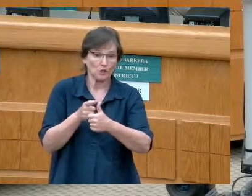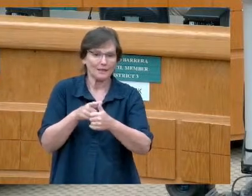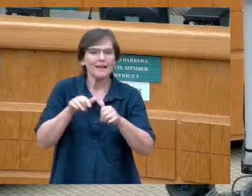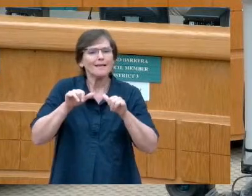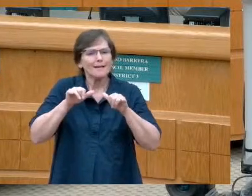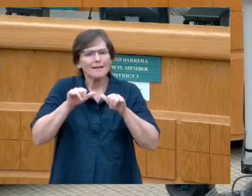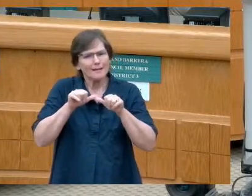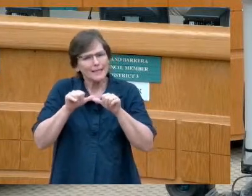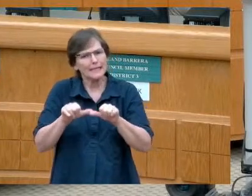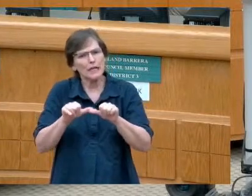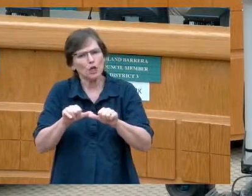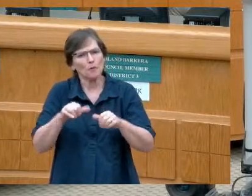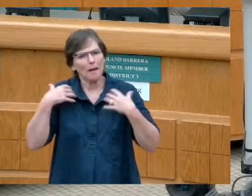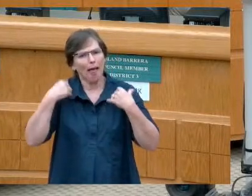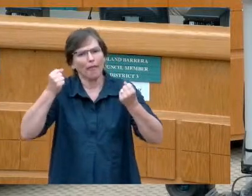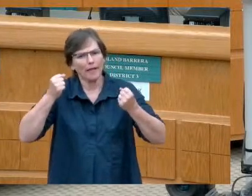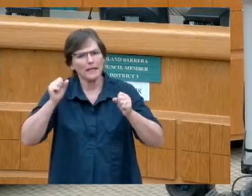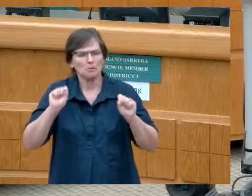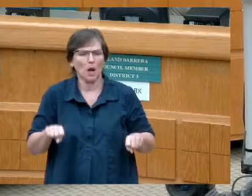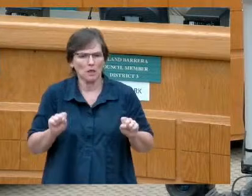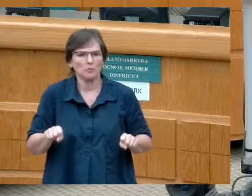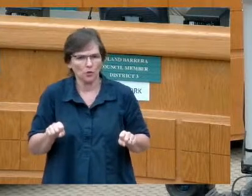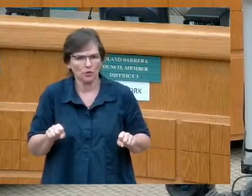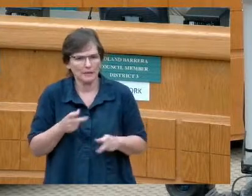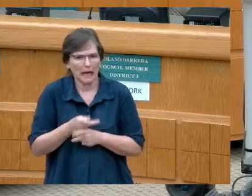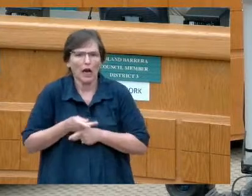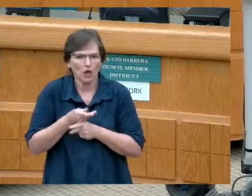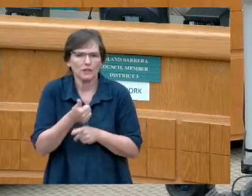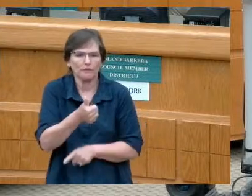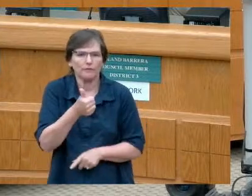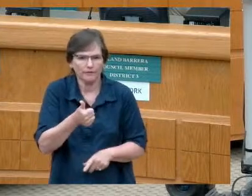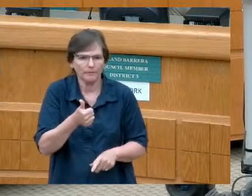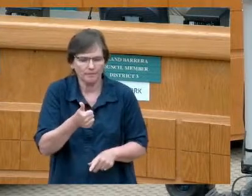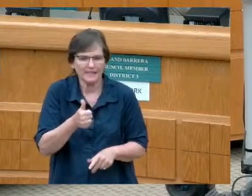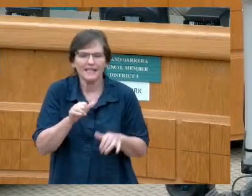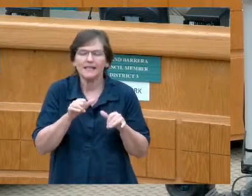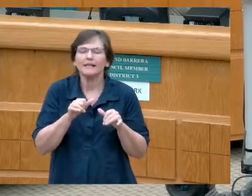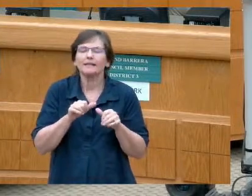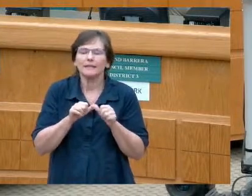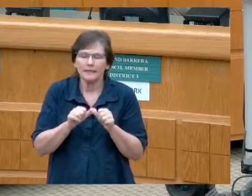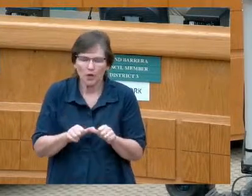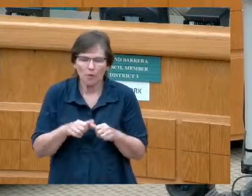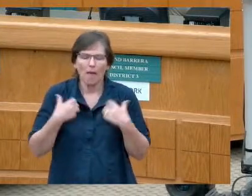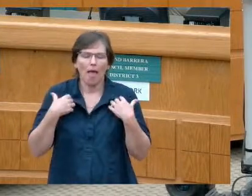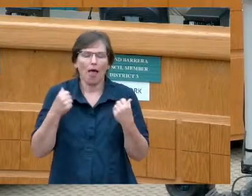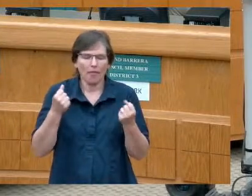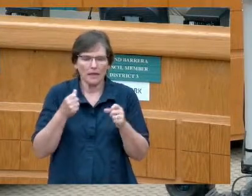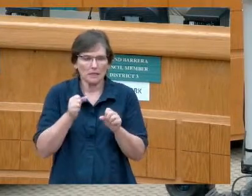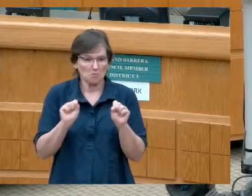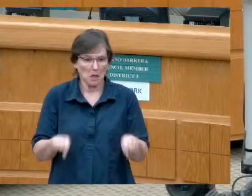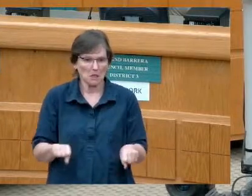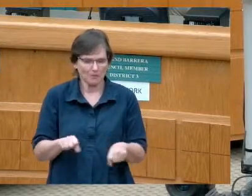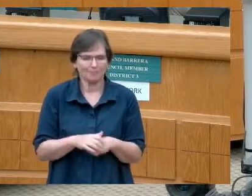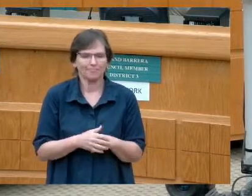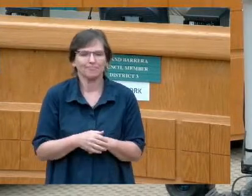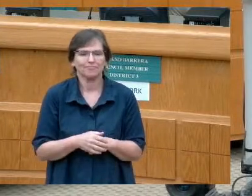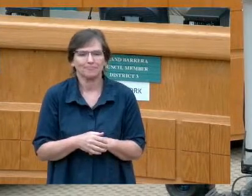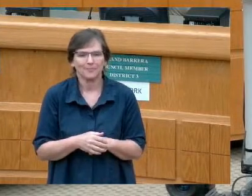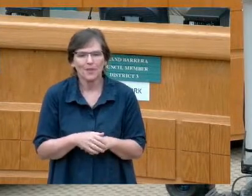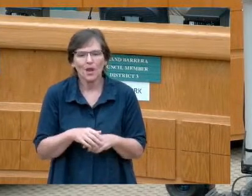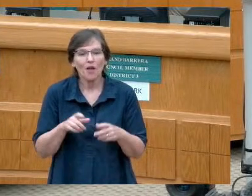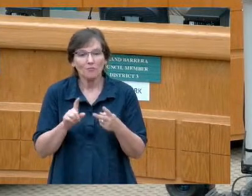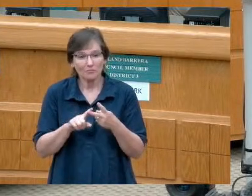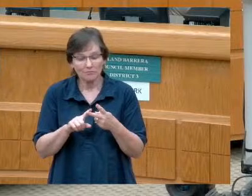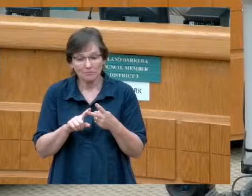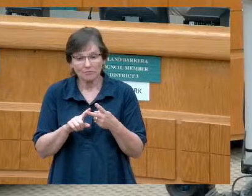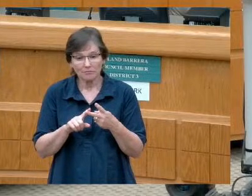healthy as possible. That goes without being said, but I'm still going to say it. So stay as healthy as possible. Okay, then we have